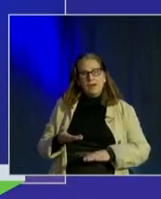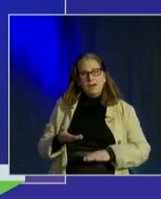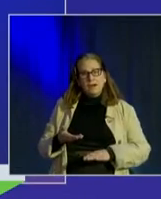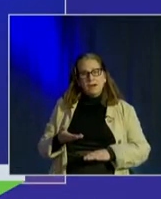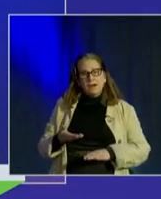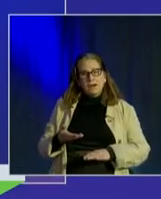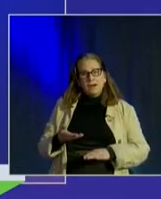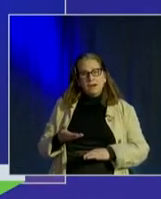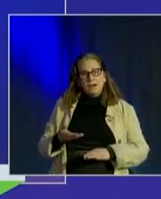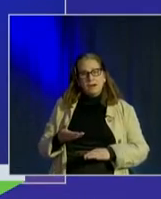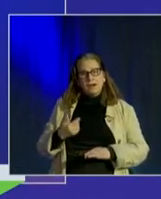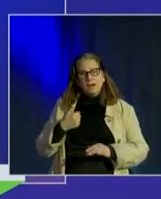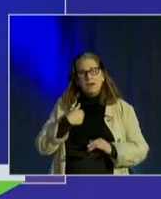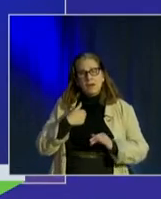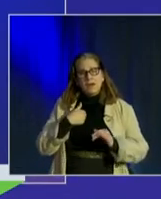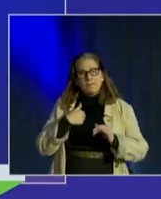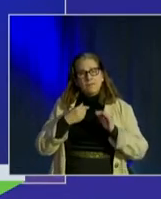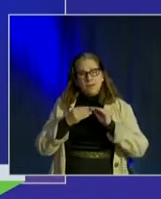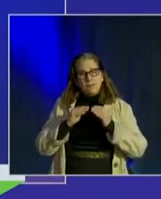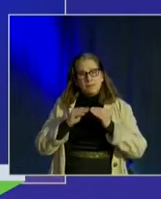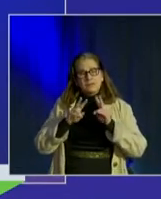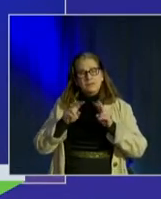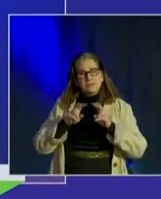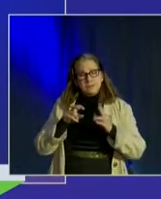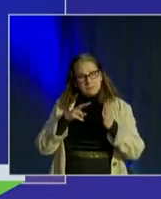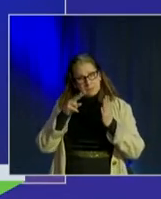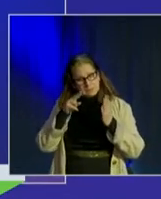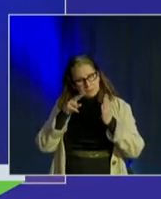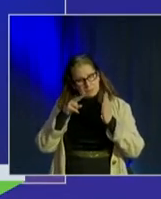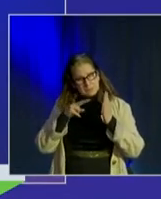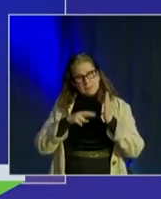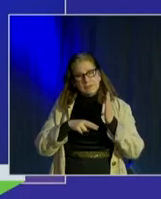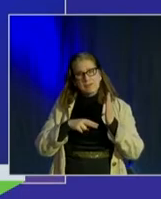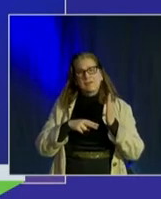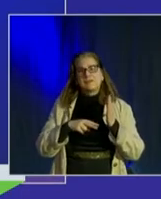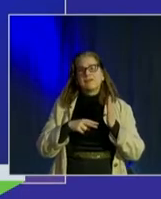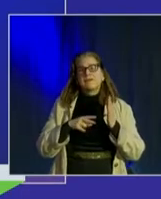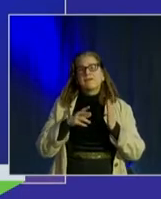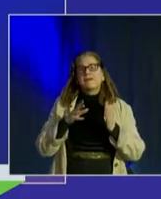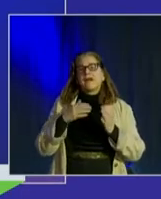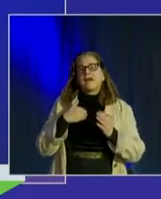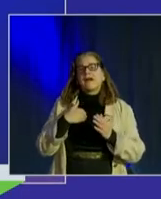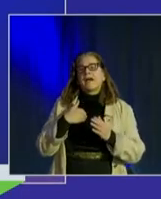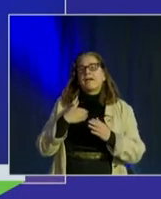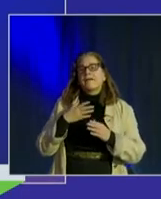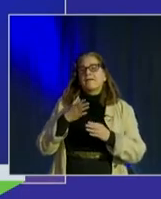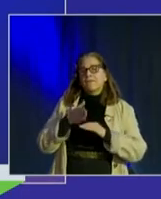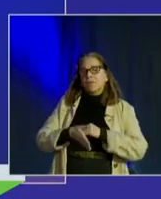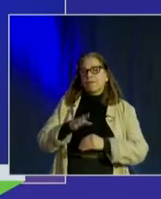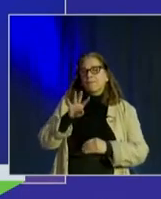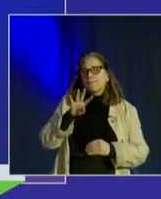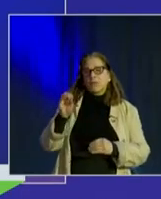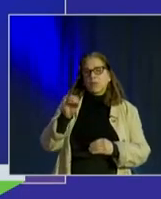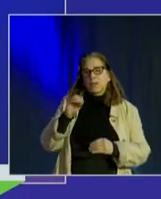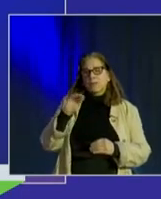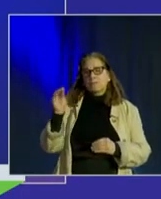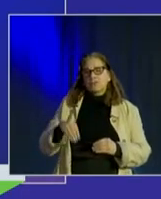analysis is that we can link over 40% of gun violence in our city